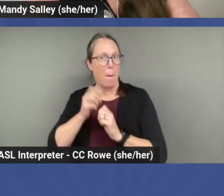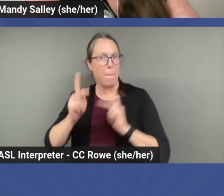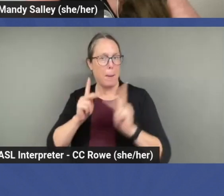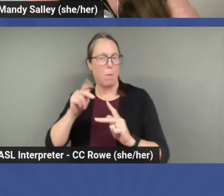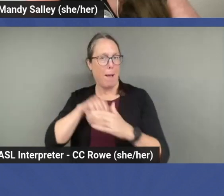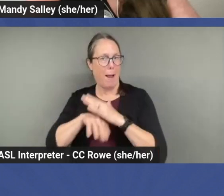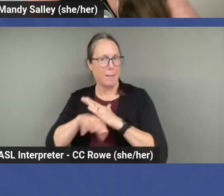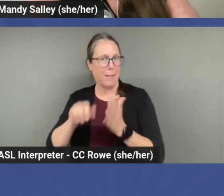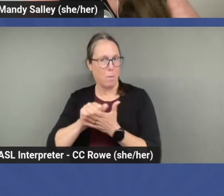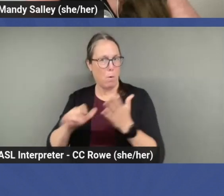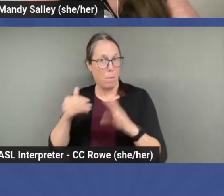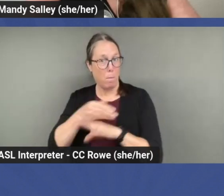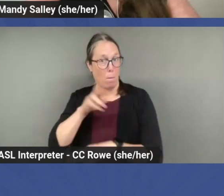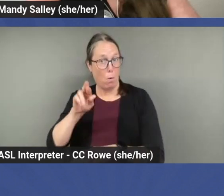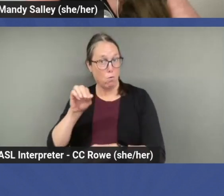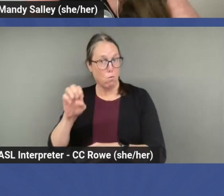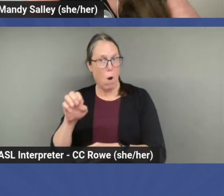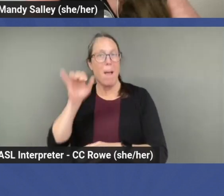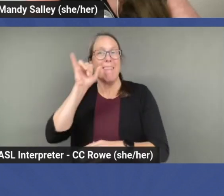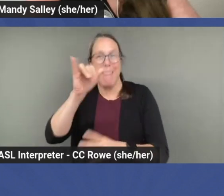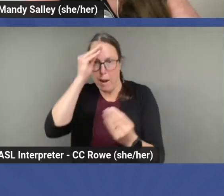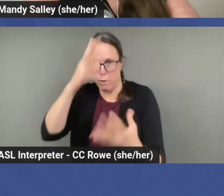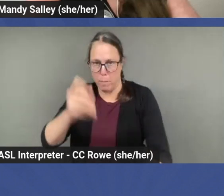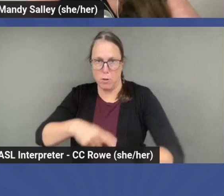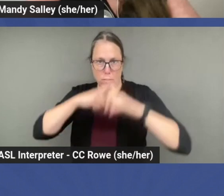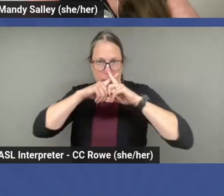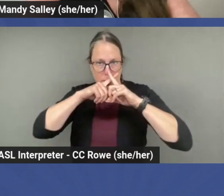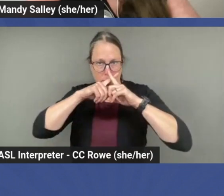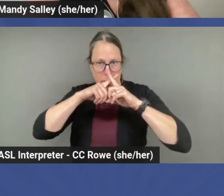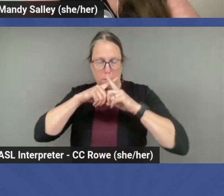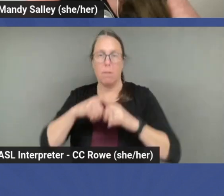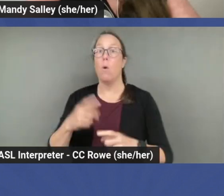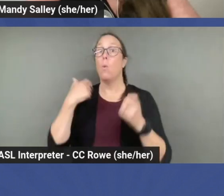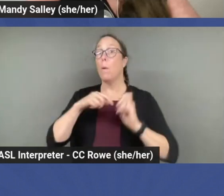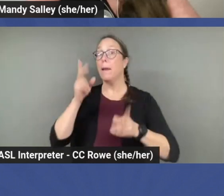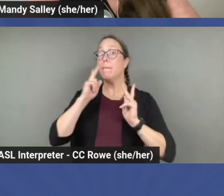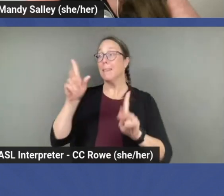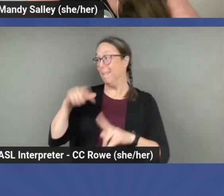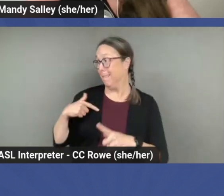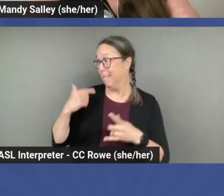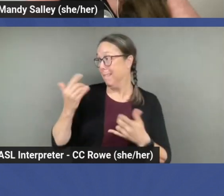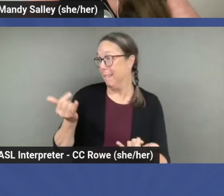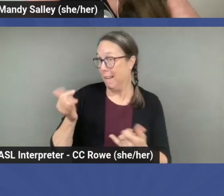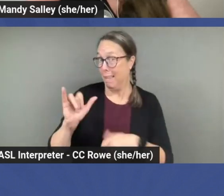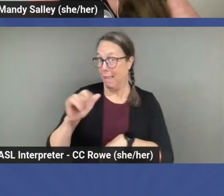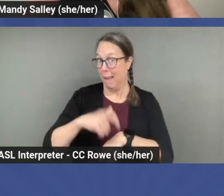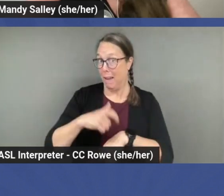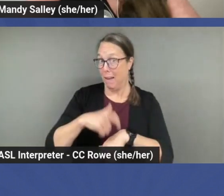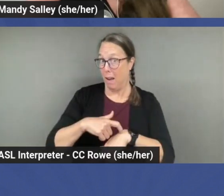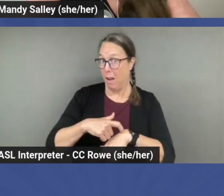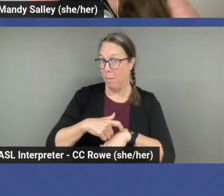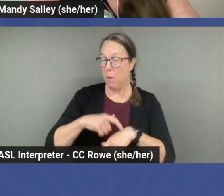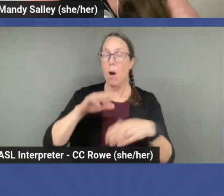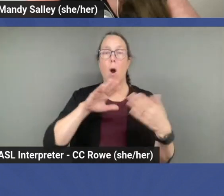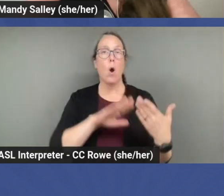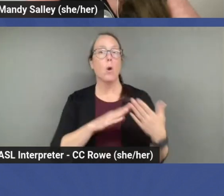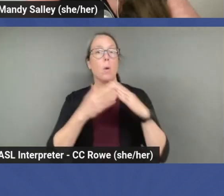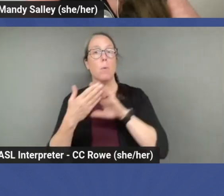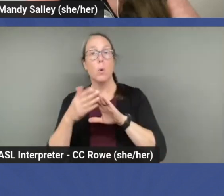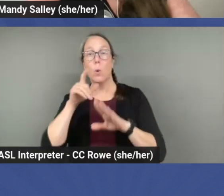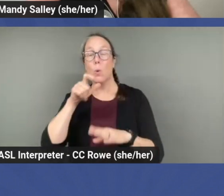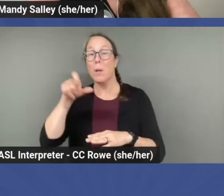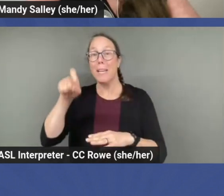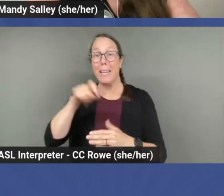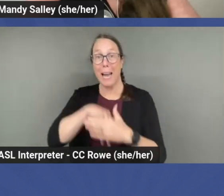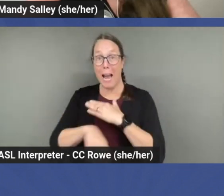abortion pre-Roe. And a lot of what we've seen over that time is that communities who needed access